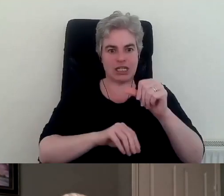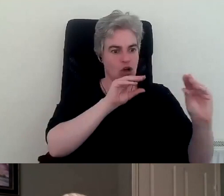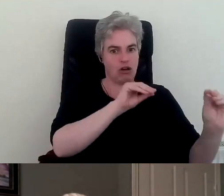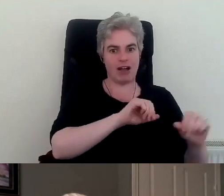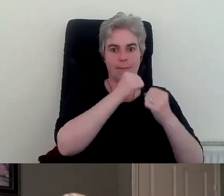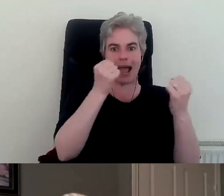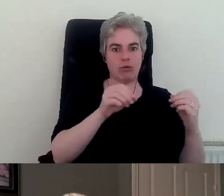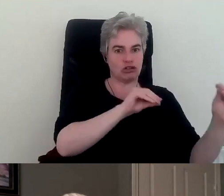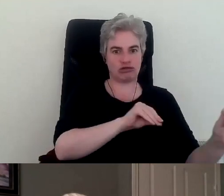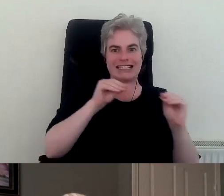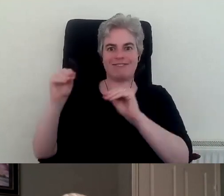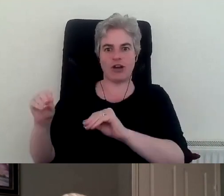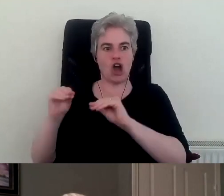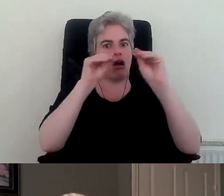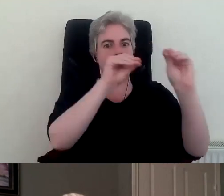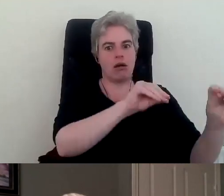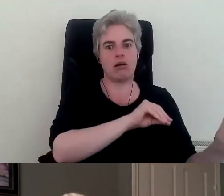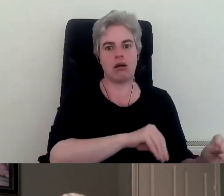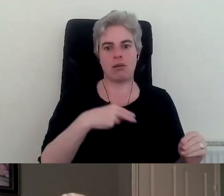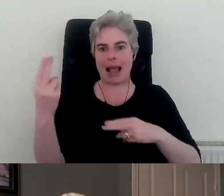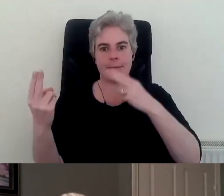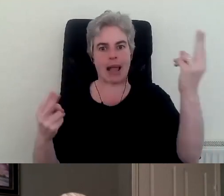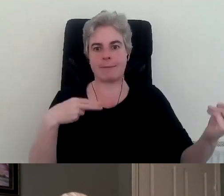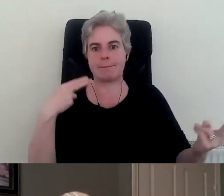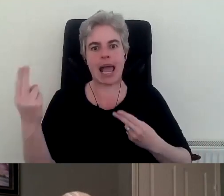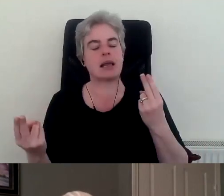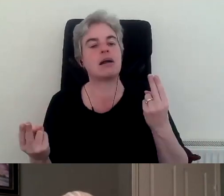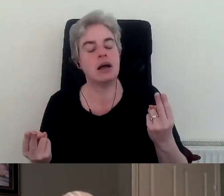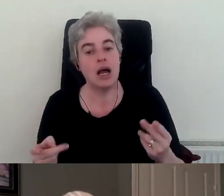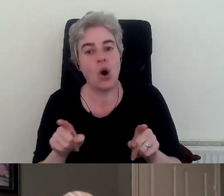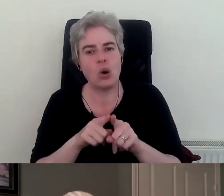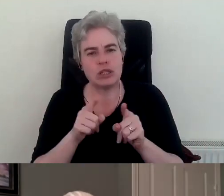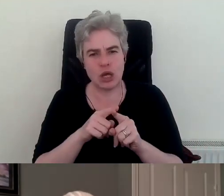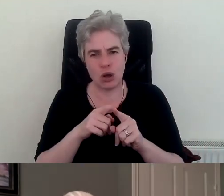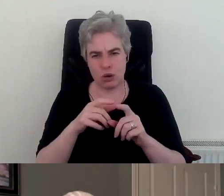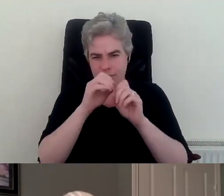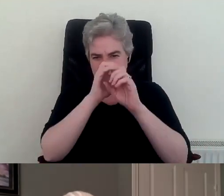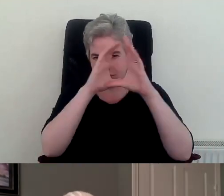and then you also mentioned about residual features,